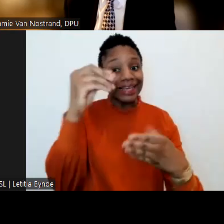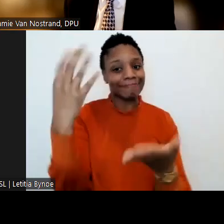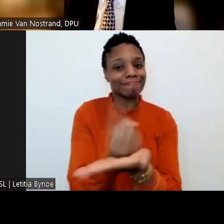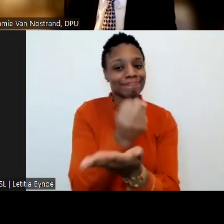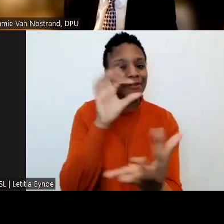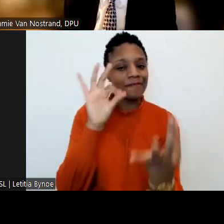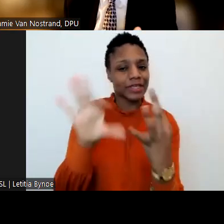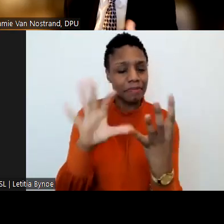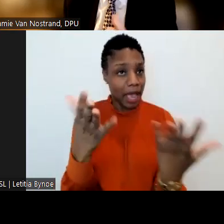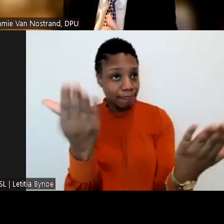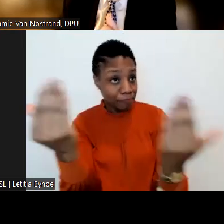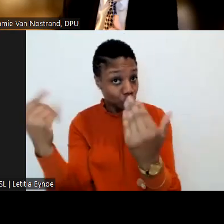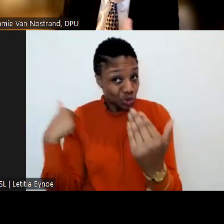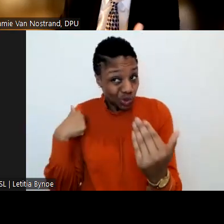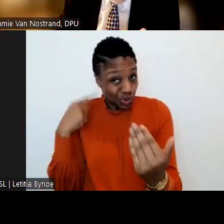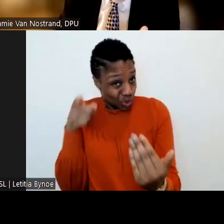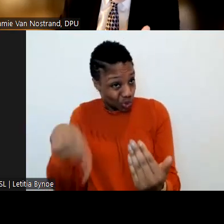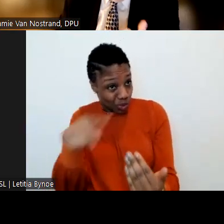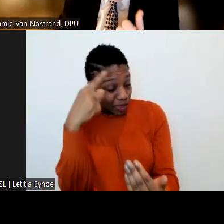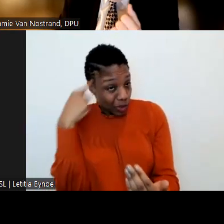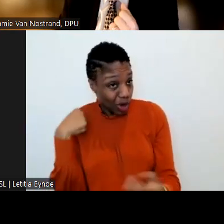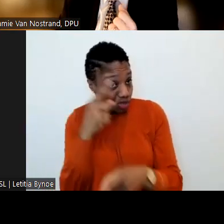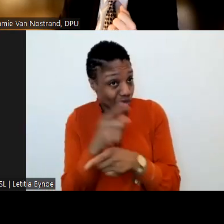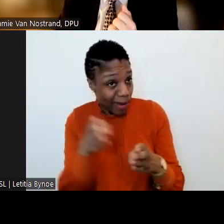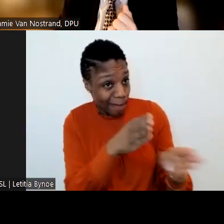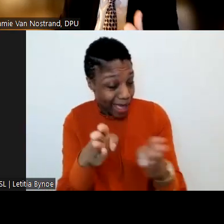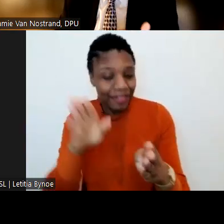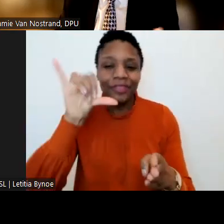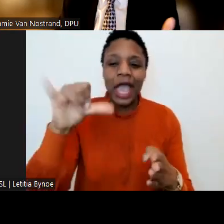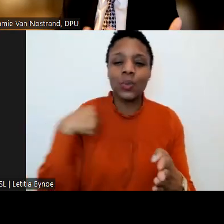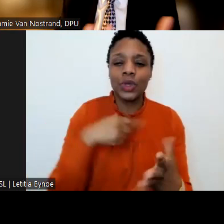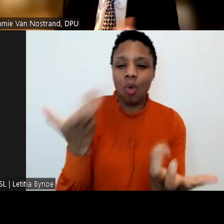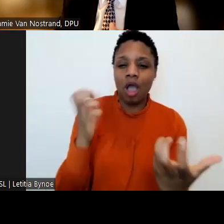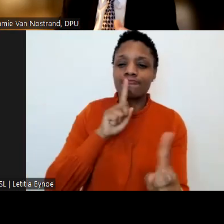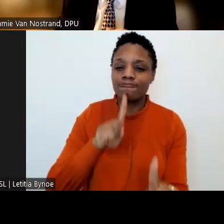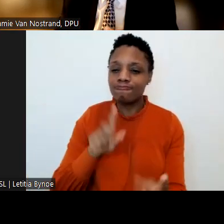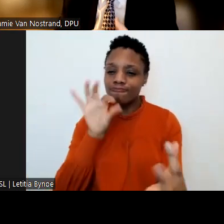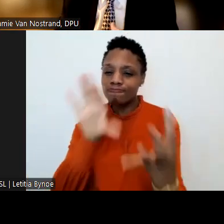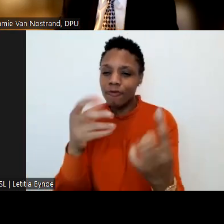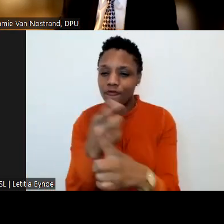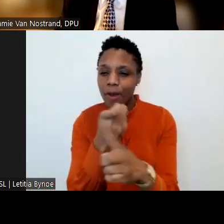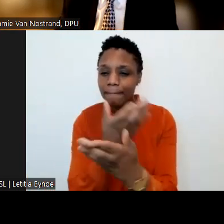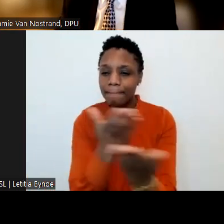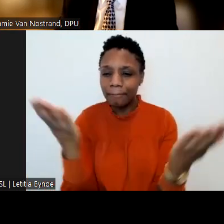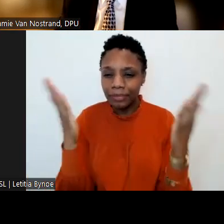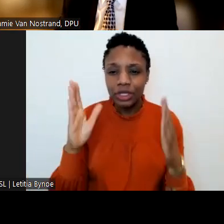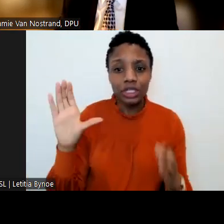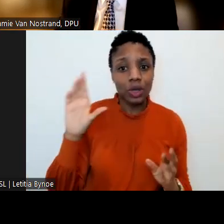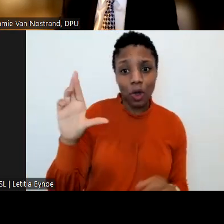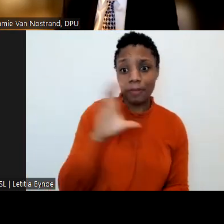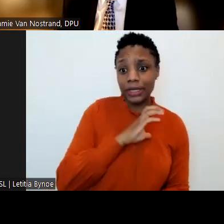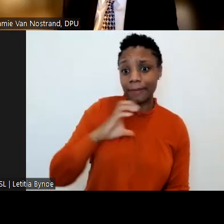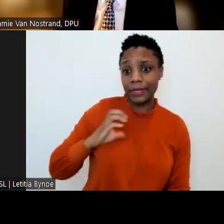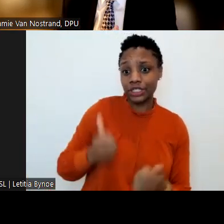on the right path. So with this brief presentation, I hope Commissioner Rubin and I gave you a